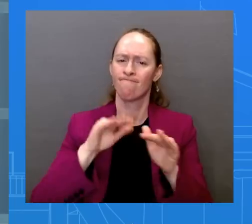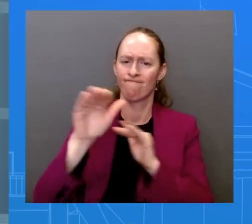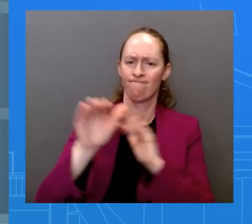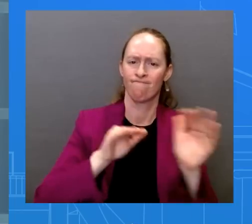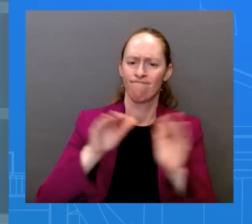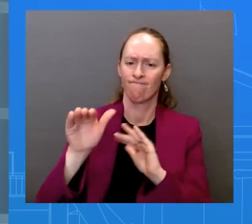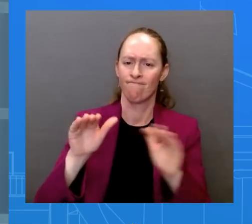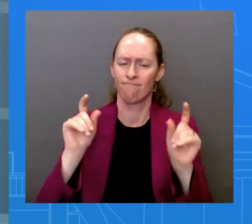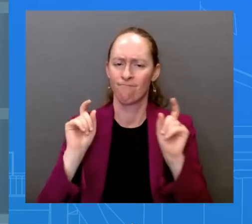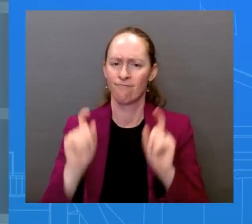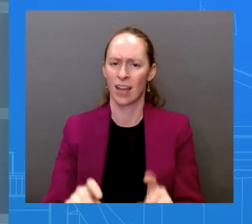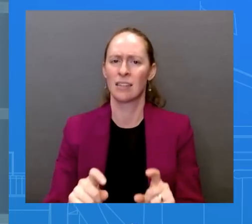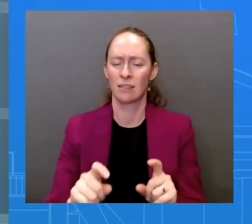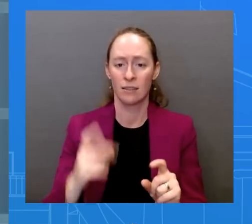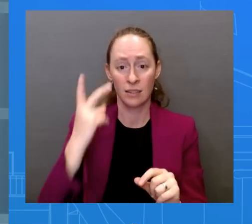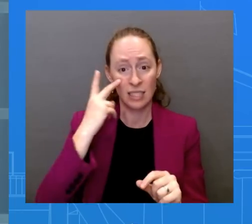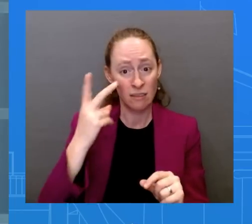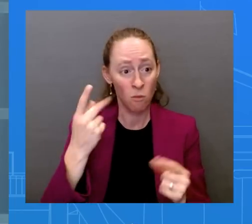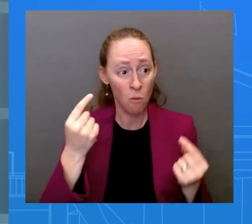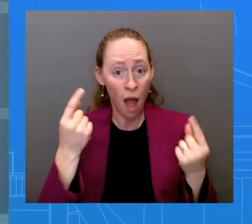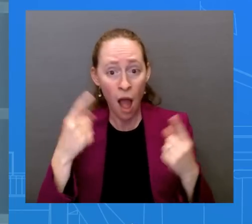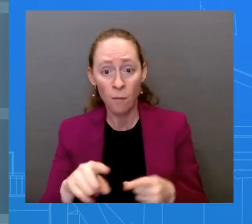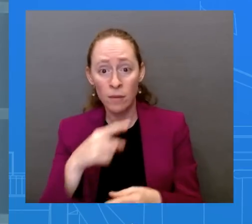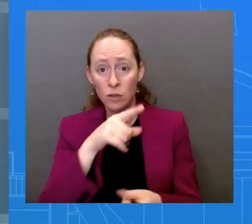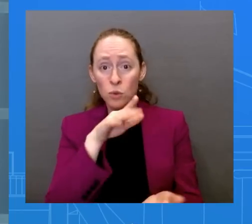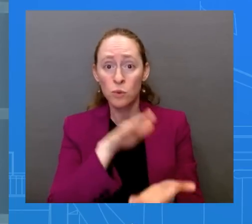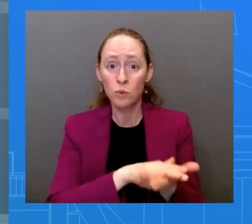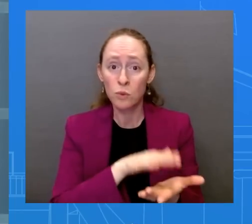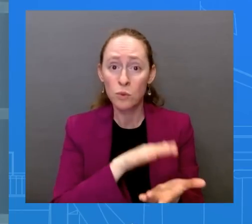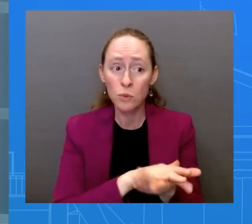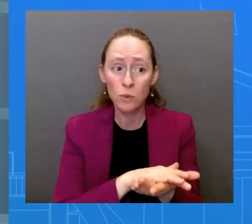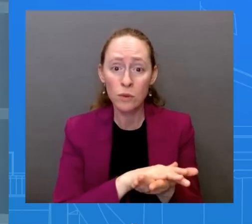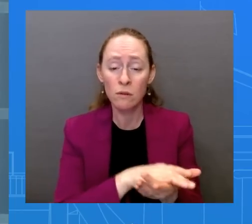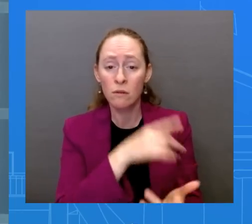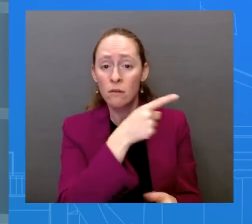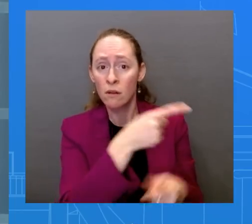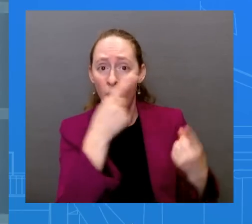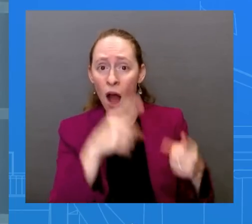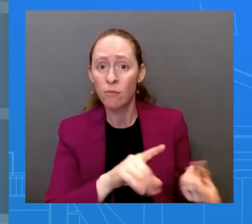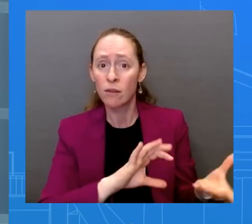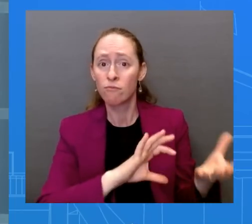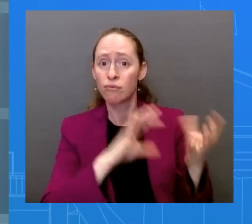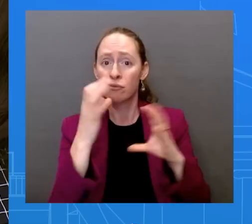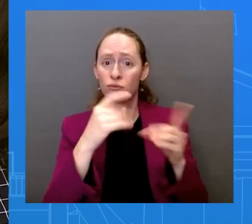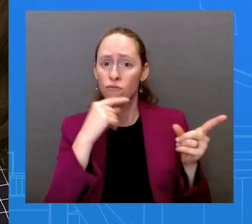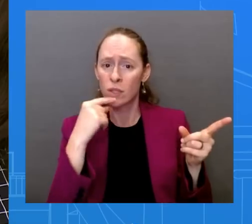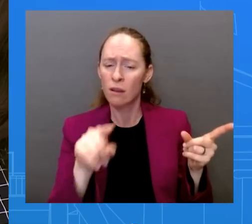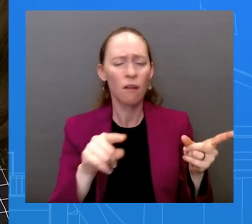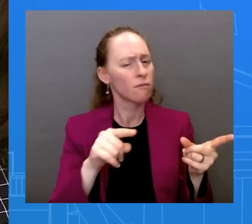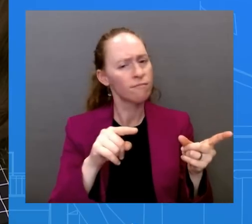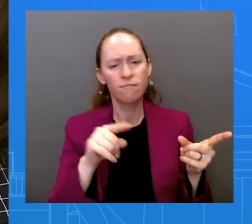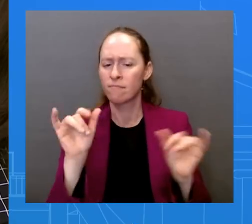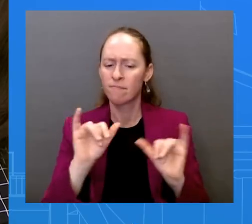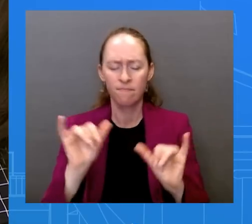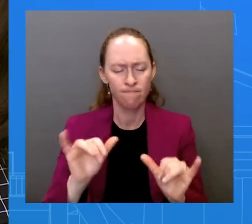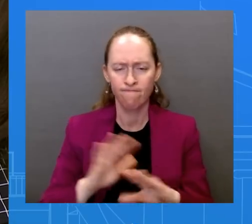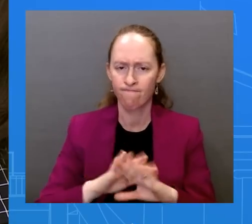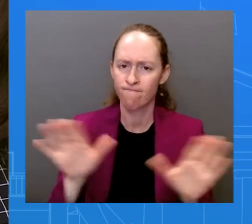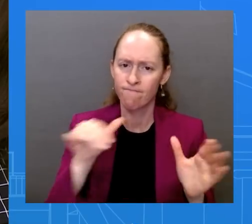in schools. So I'll leave it there. I'd also like to return to a topic that we broached on last week in the